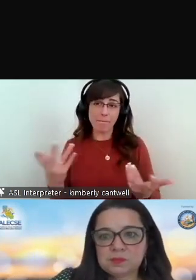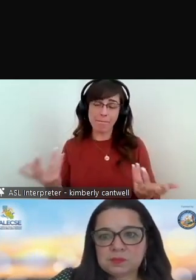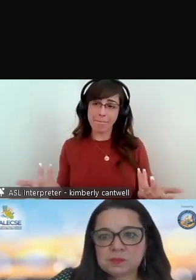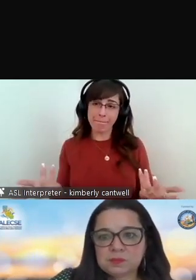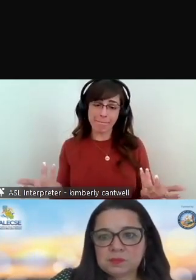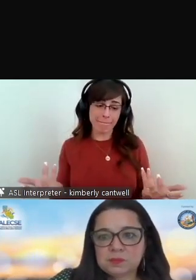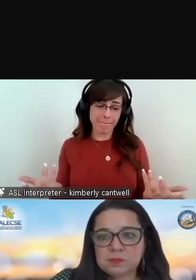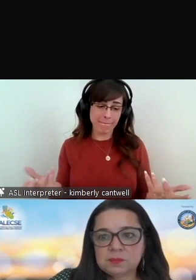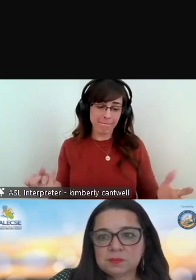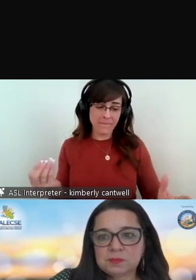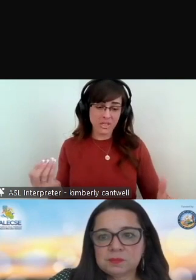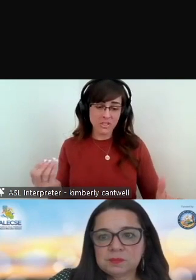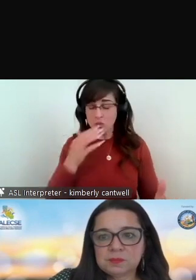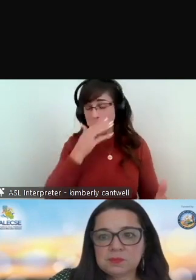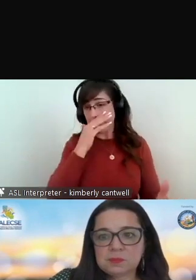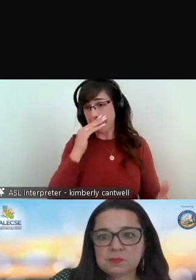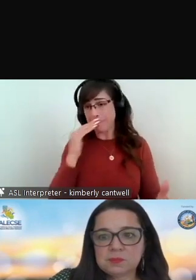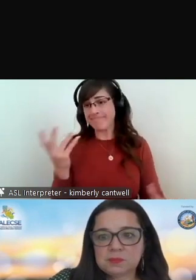So